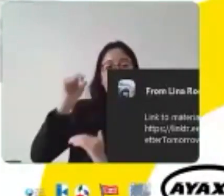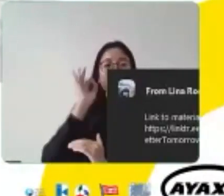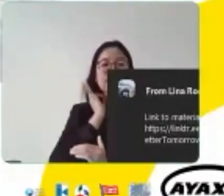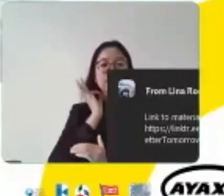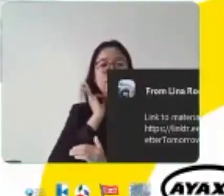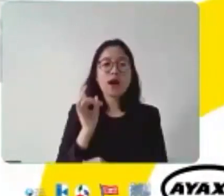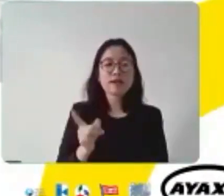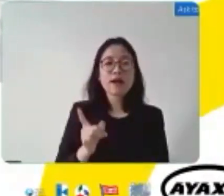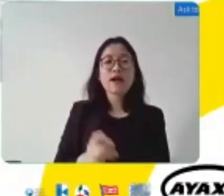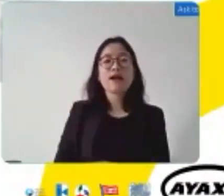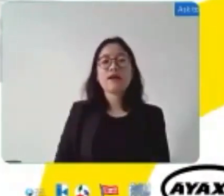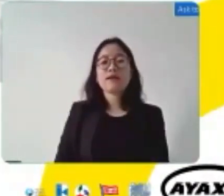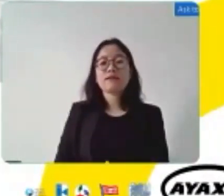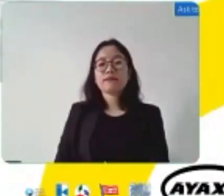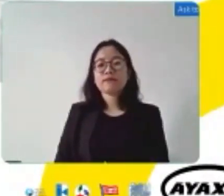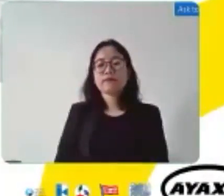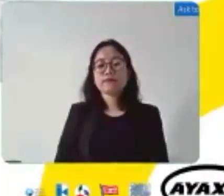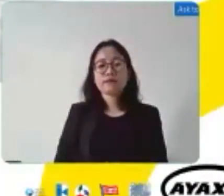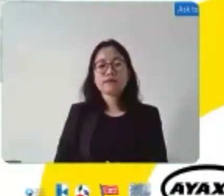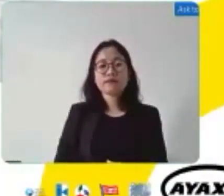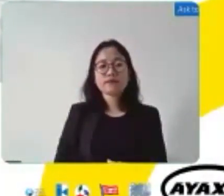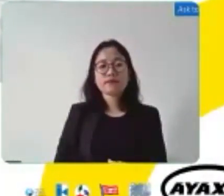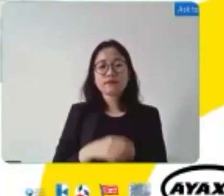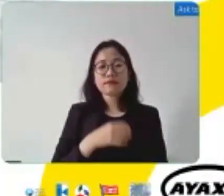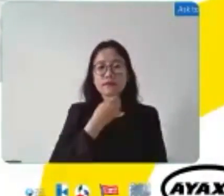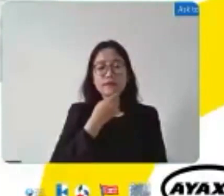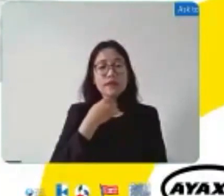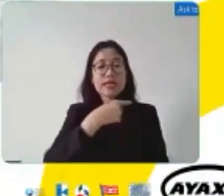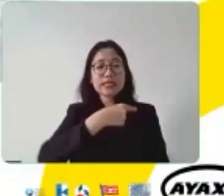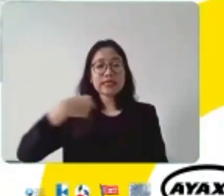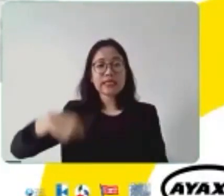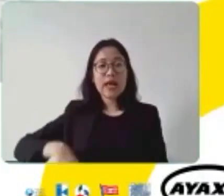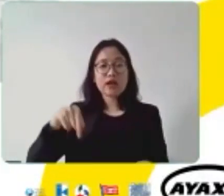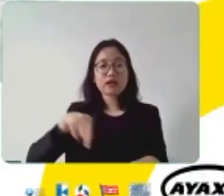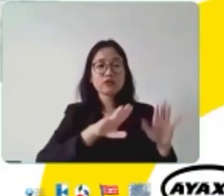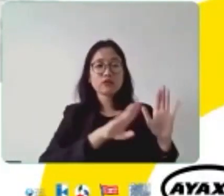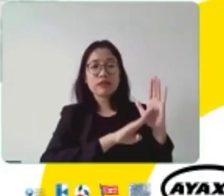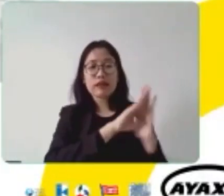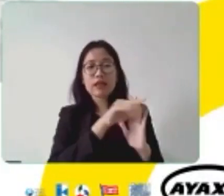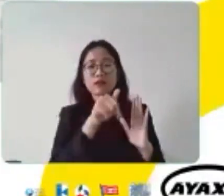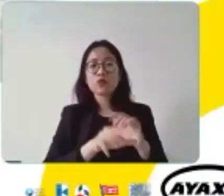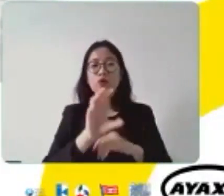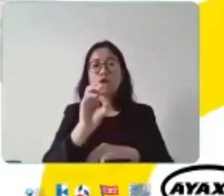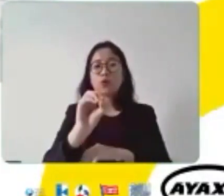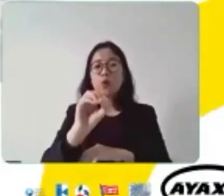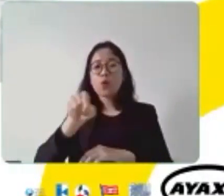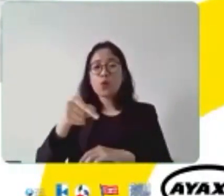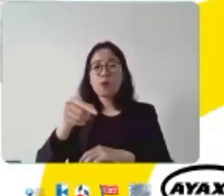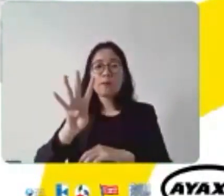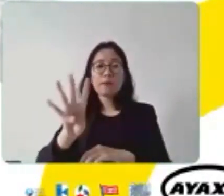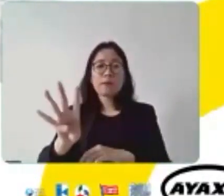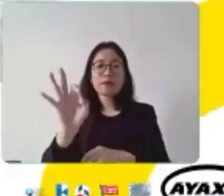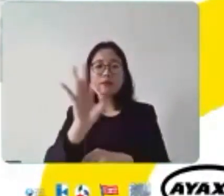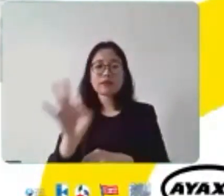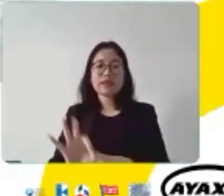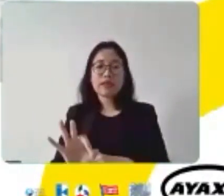about 0.4%. In the US, I think it's about 1.8%. So